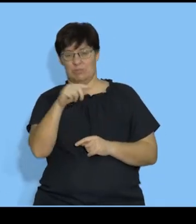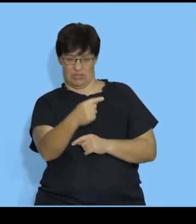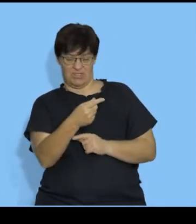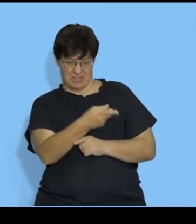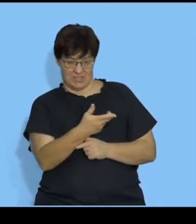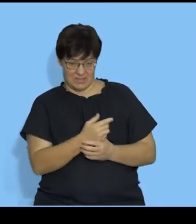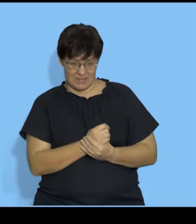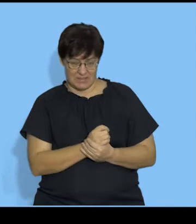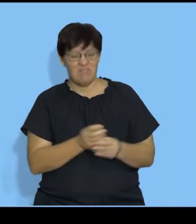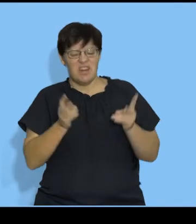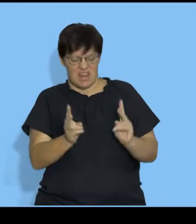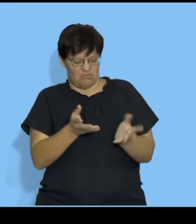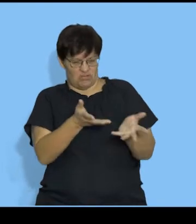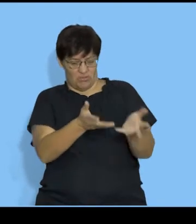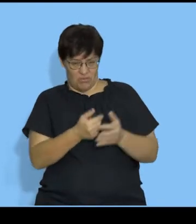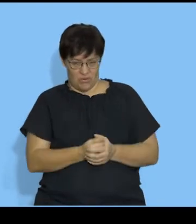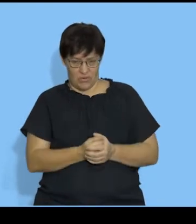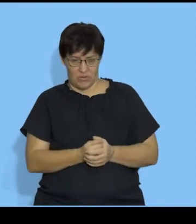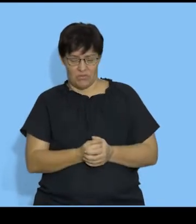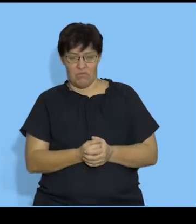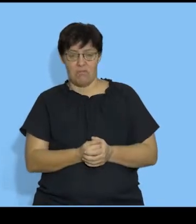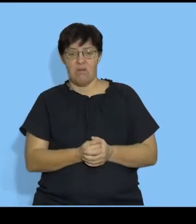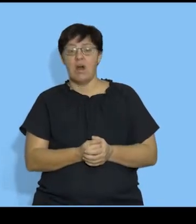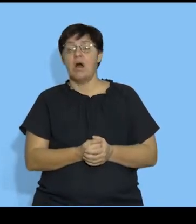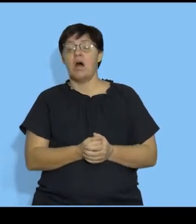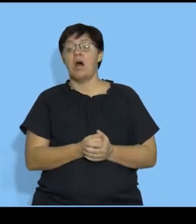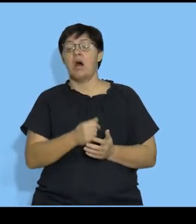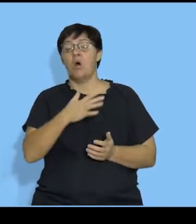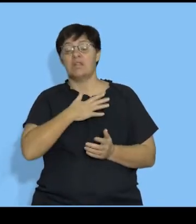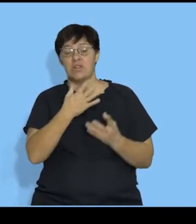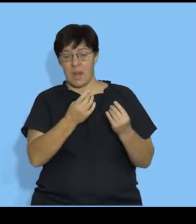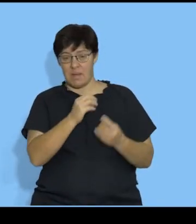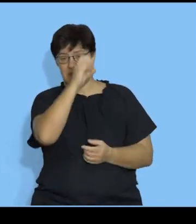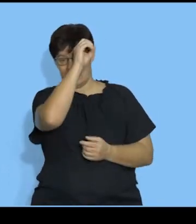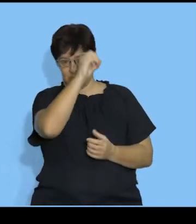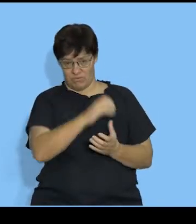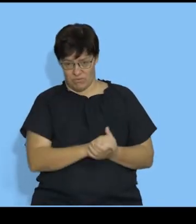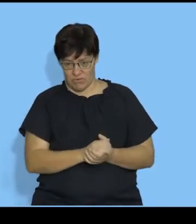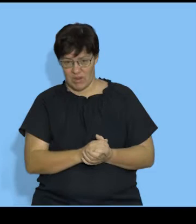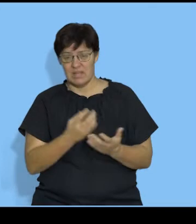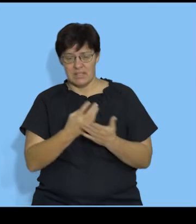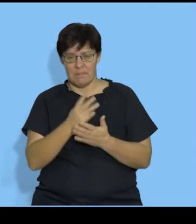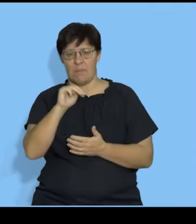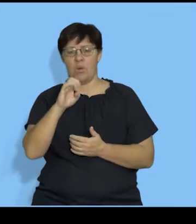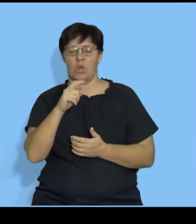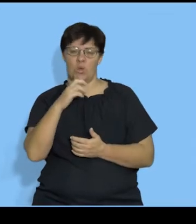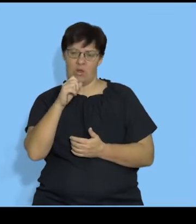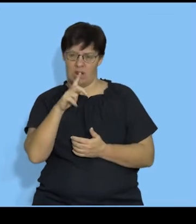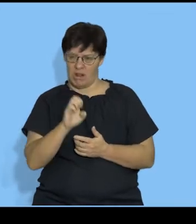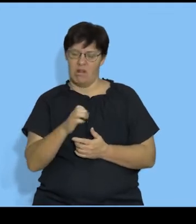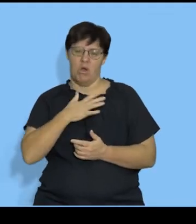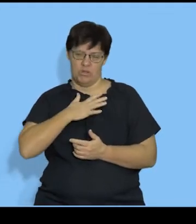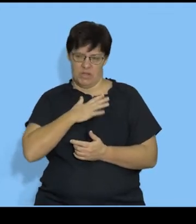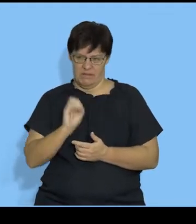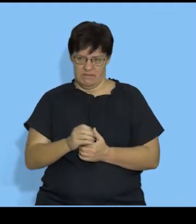in its natural state, its oxidation number is 0. So is the molecule, for example, with oxygen, right?